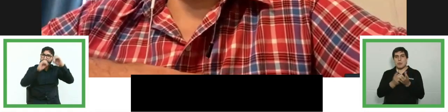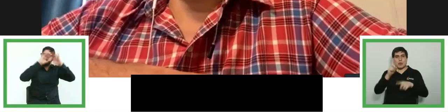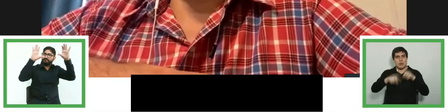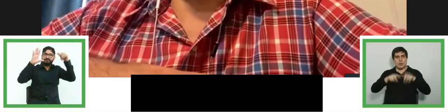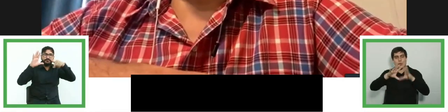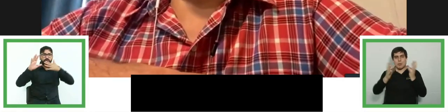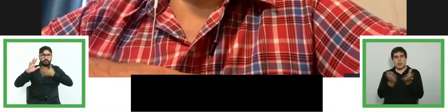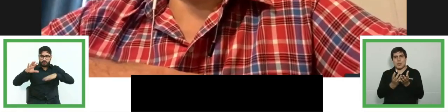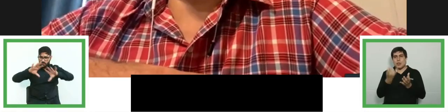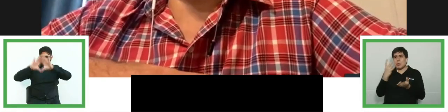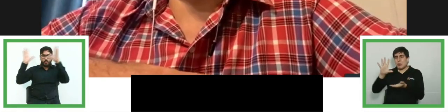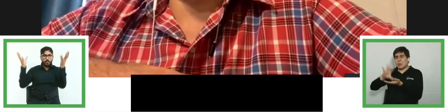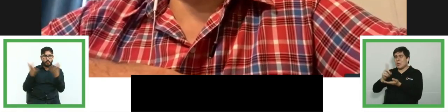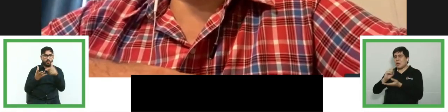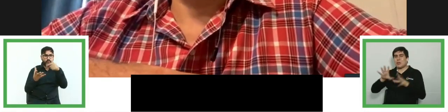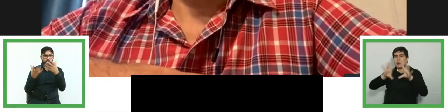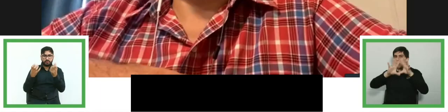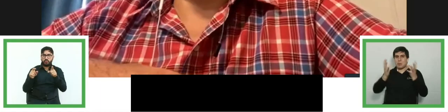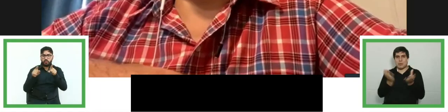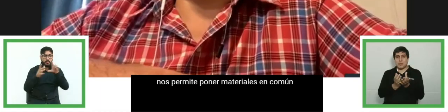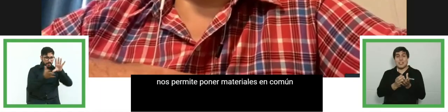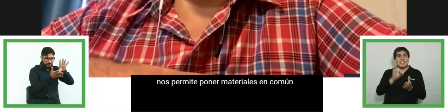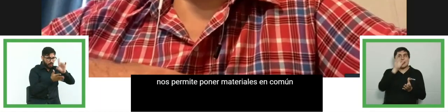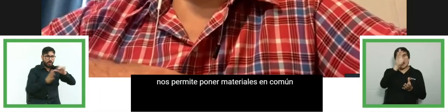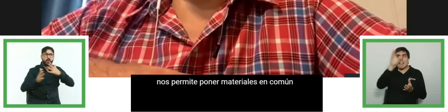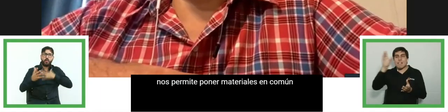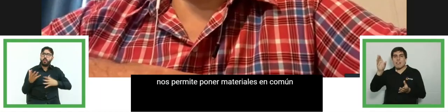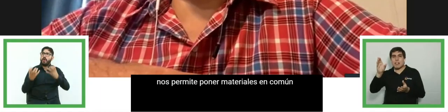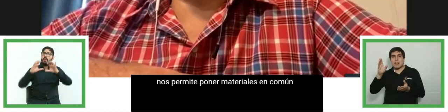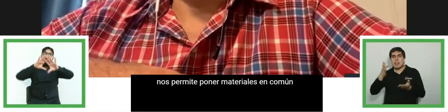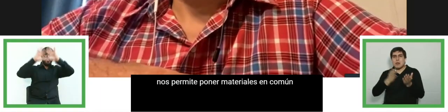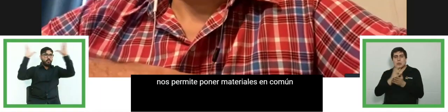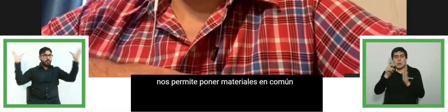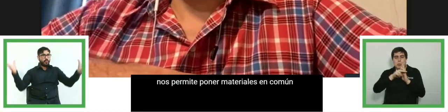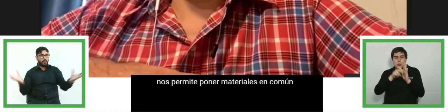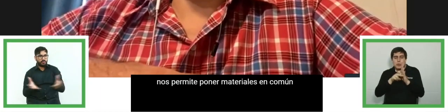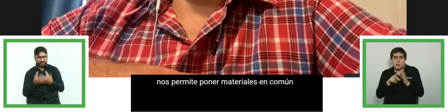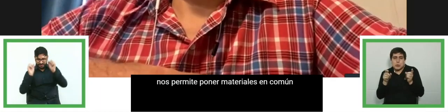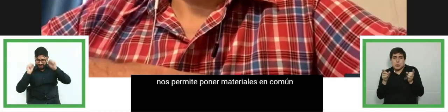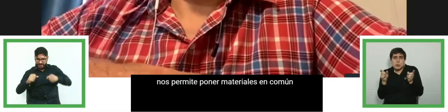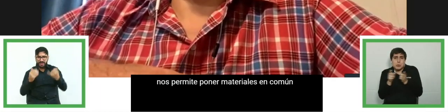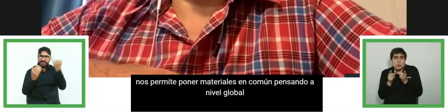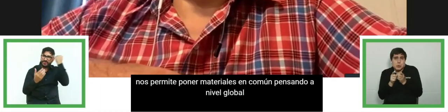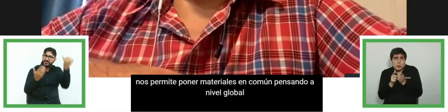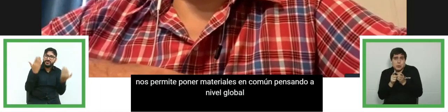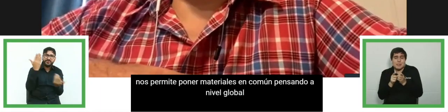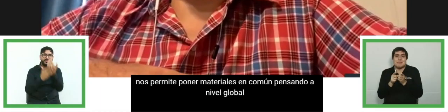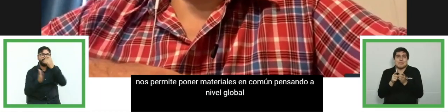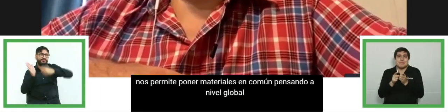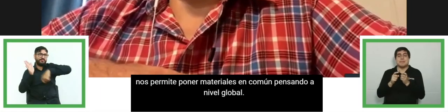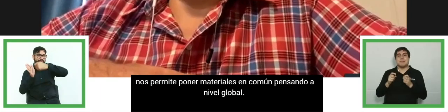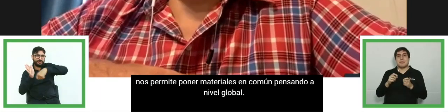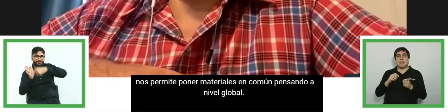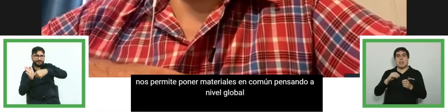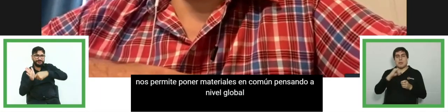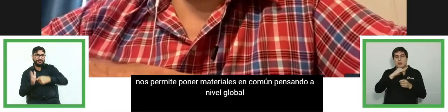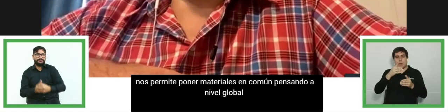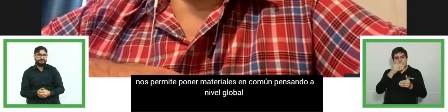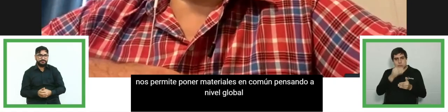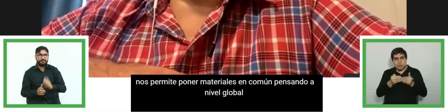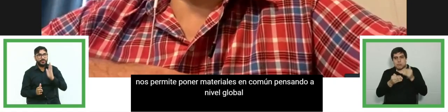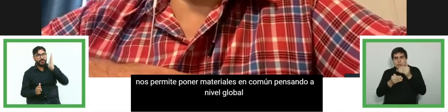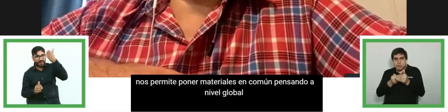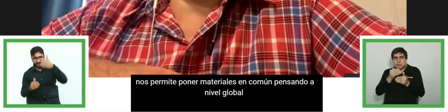could all imagine, because it started like a small project, and not only grew it as a library, but